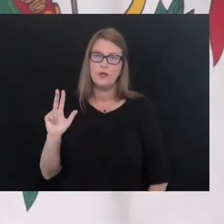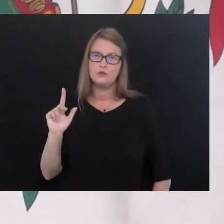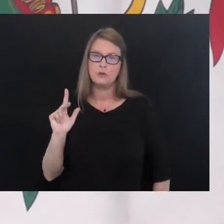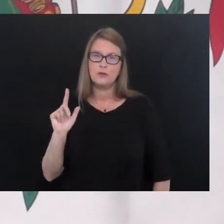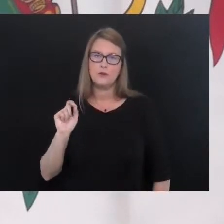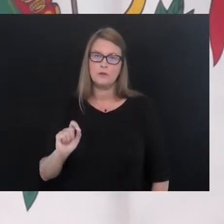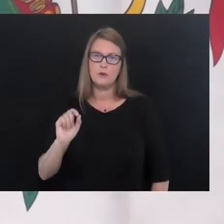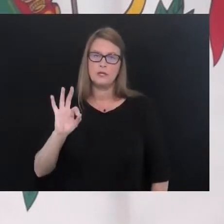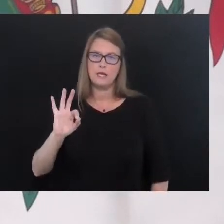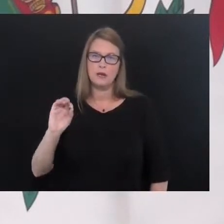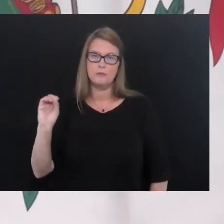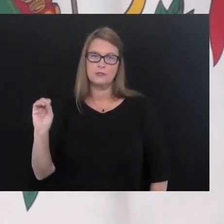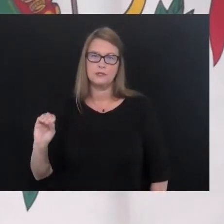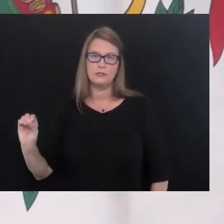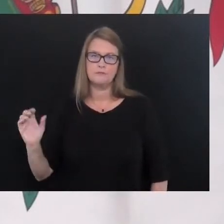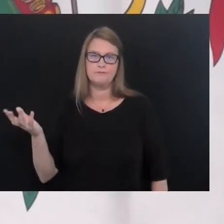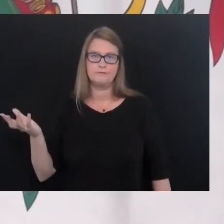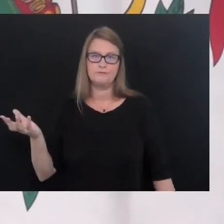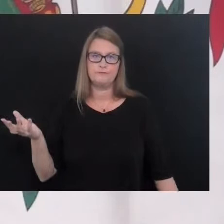23.9%.